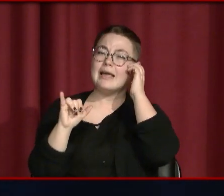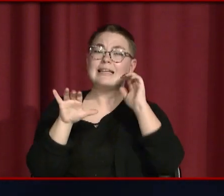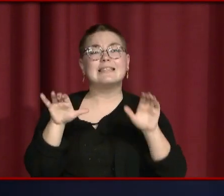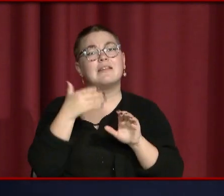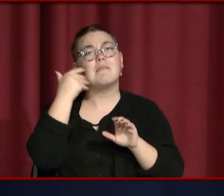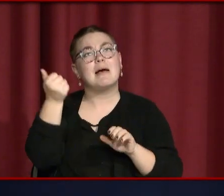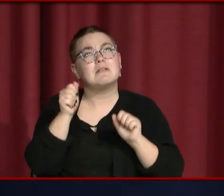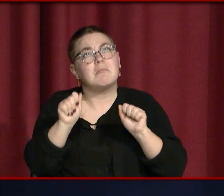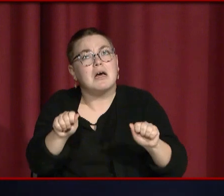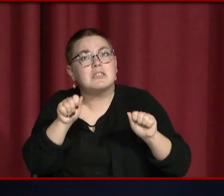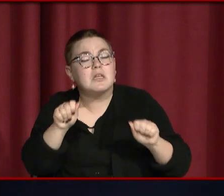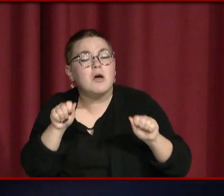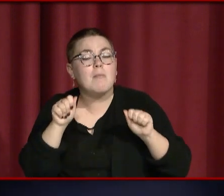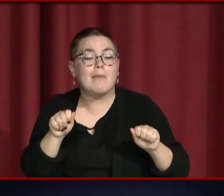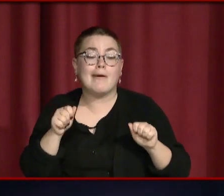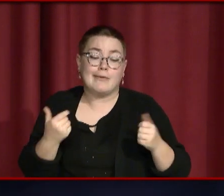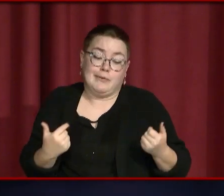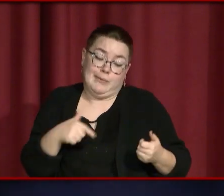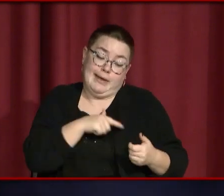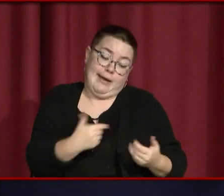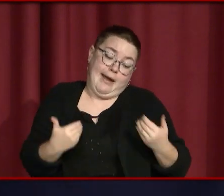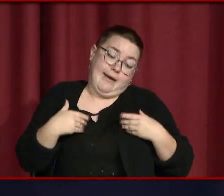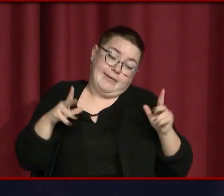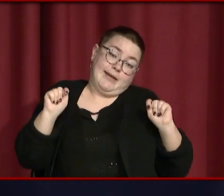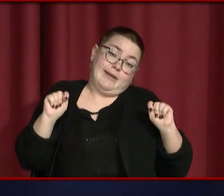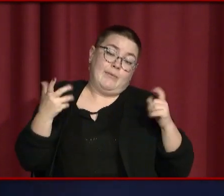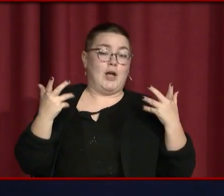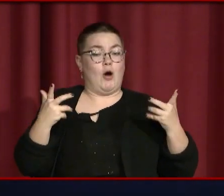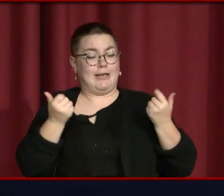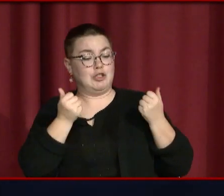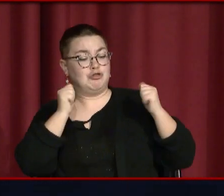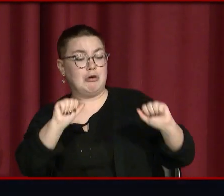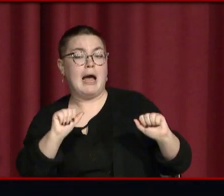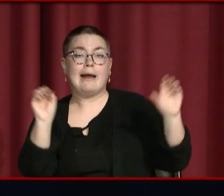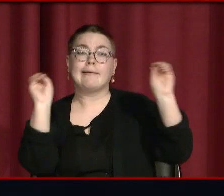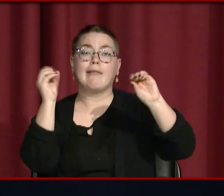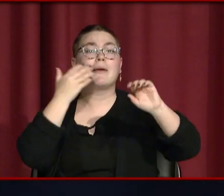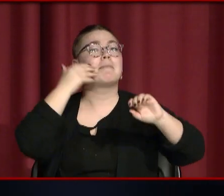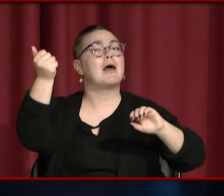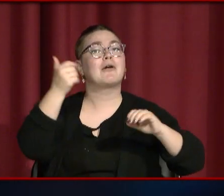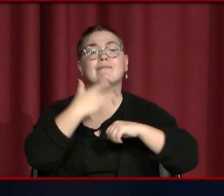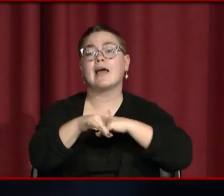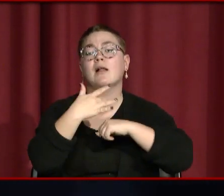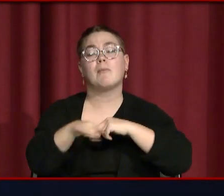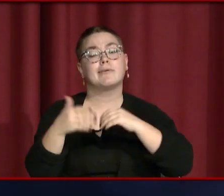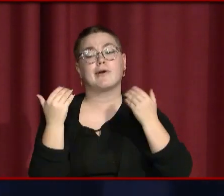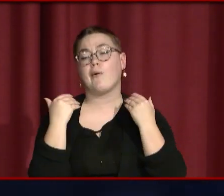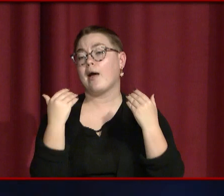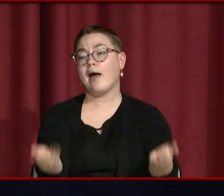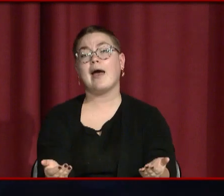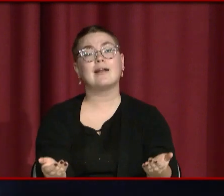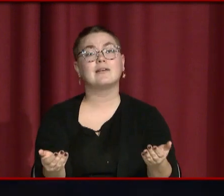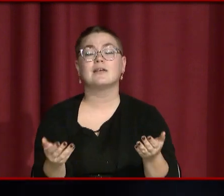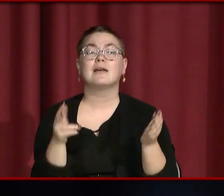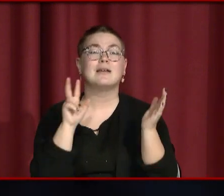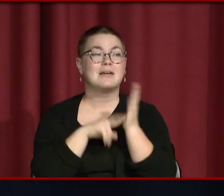we've got, or we already tried and we couldn't do any better than this, and so this is what we... So essentially they kept